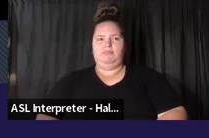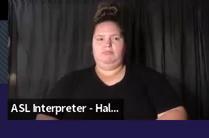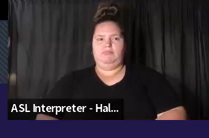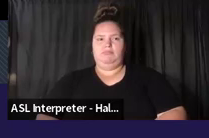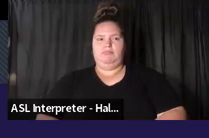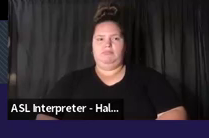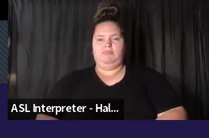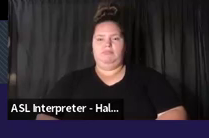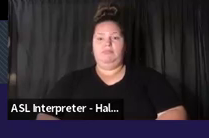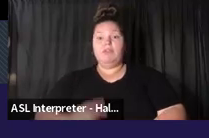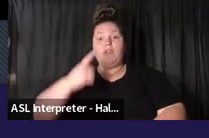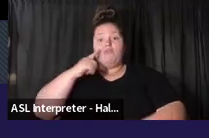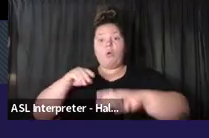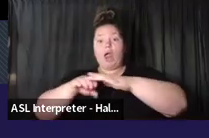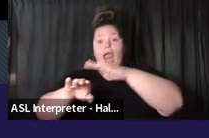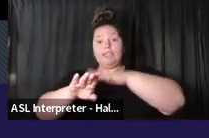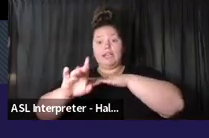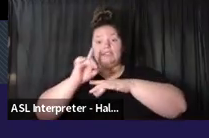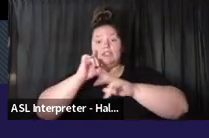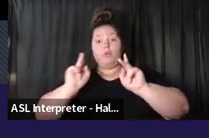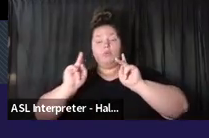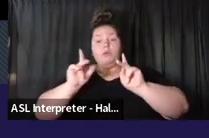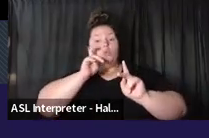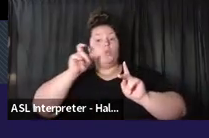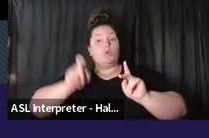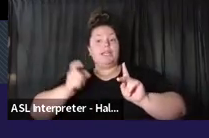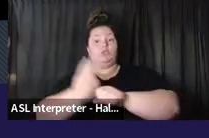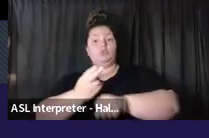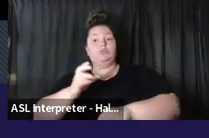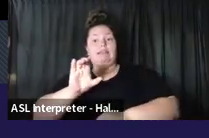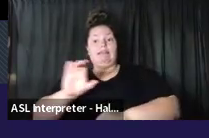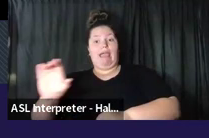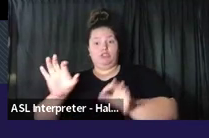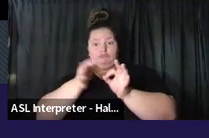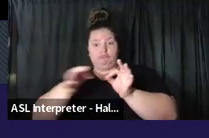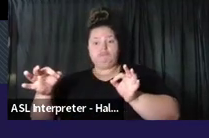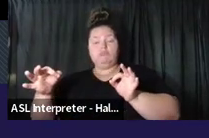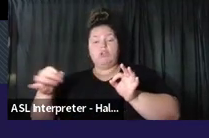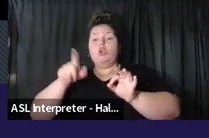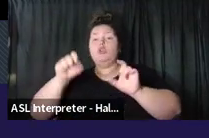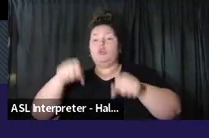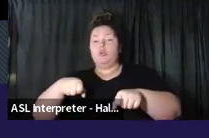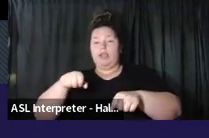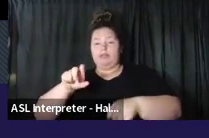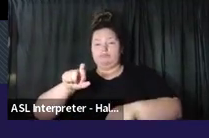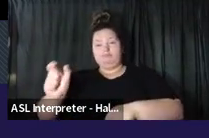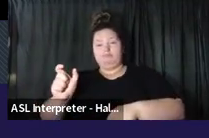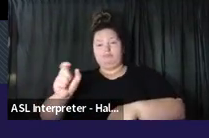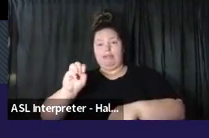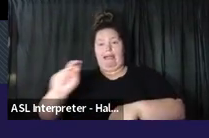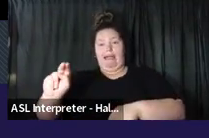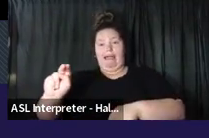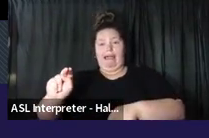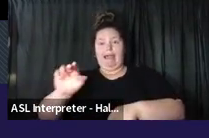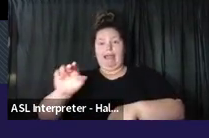For access, for those that will need to use the captioning, you can turn on your captions by clicking